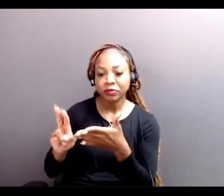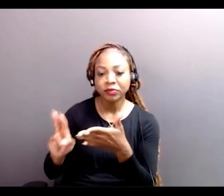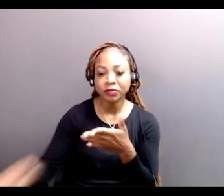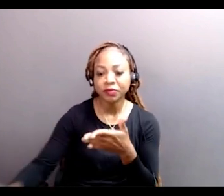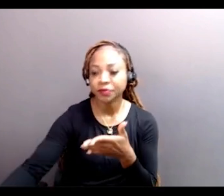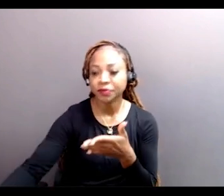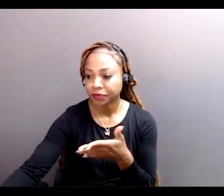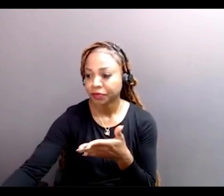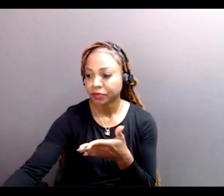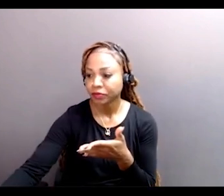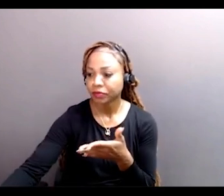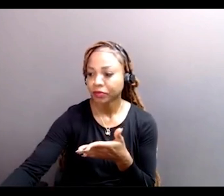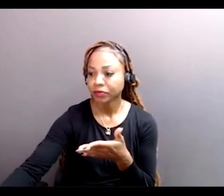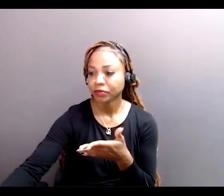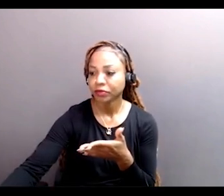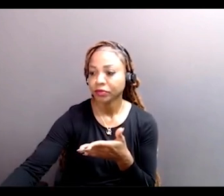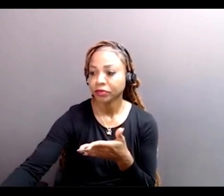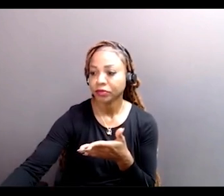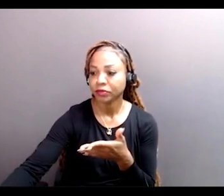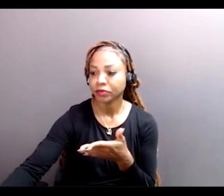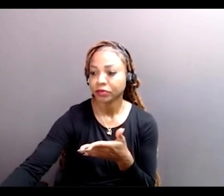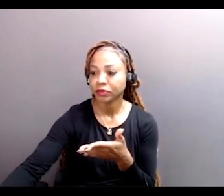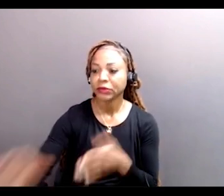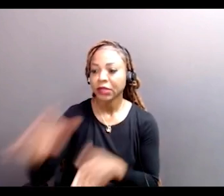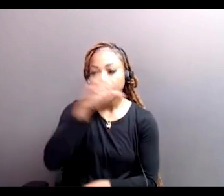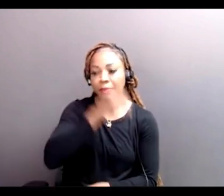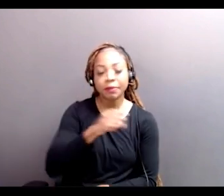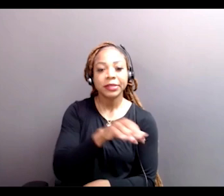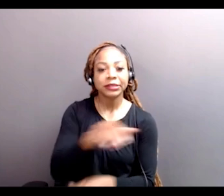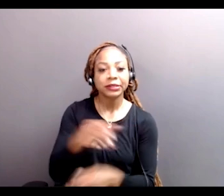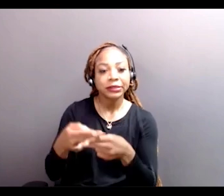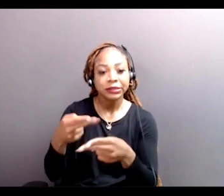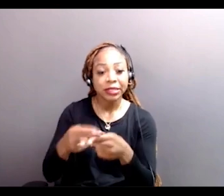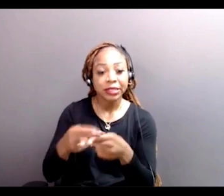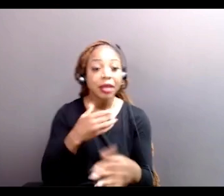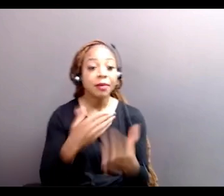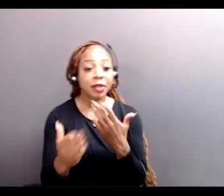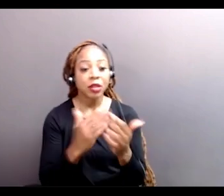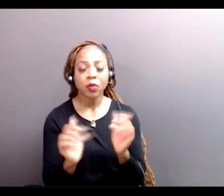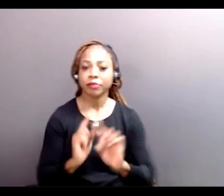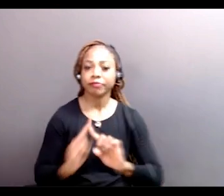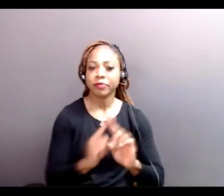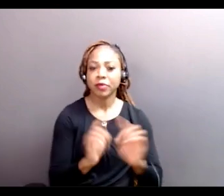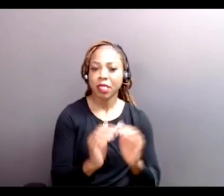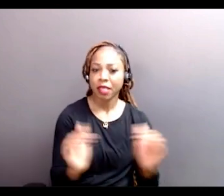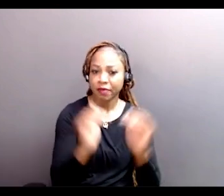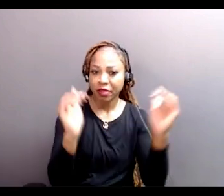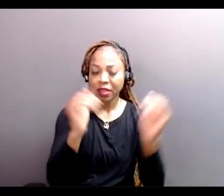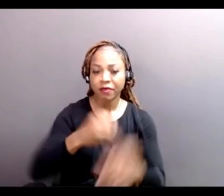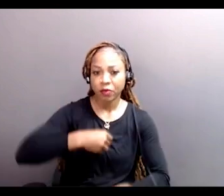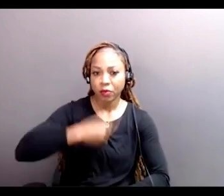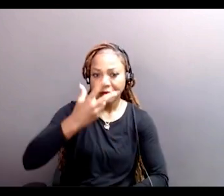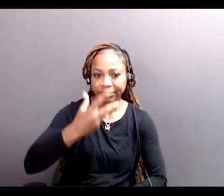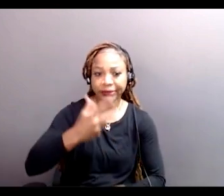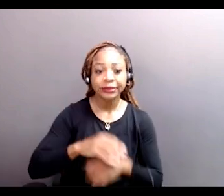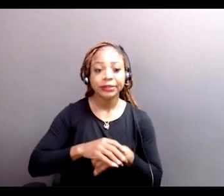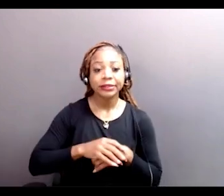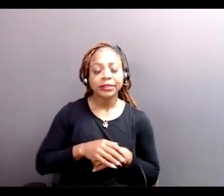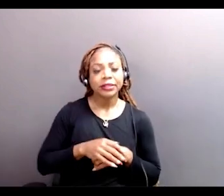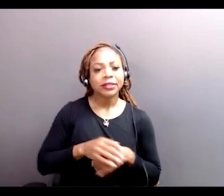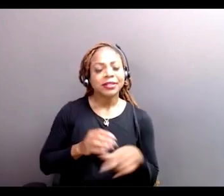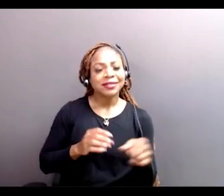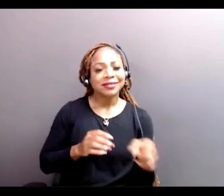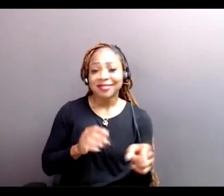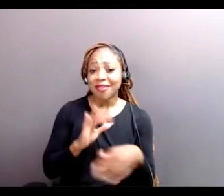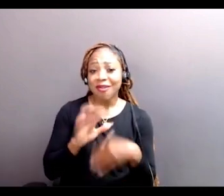that in our last session about the multiple level manifestations of whiteness. And this is,